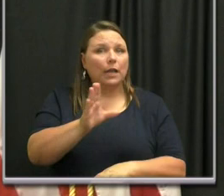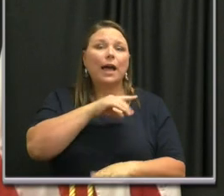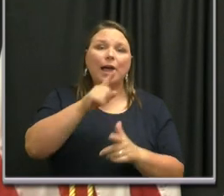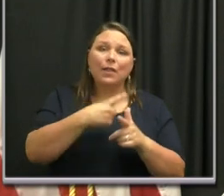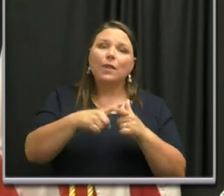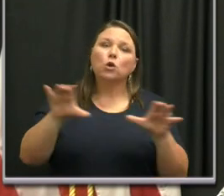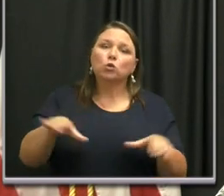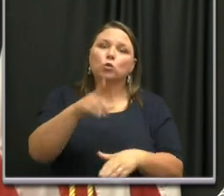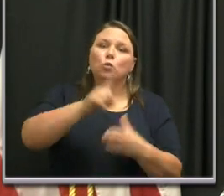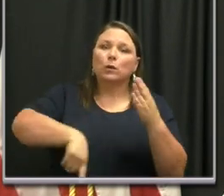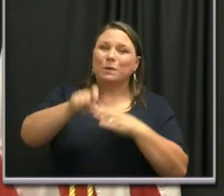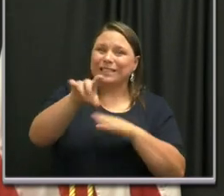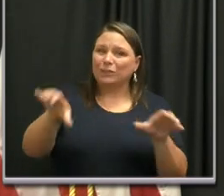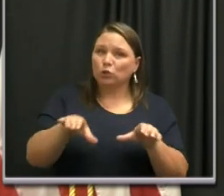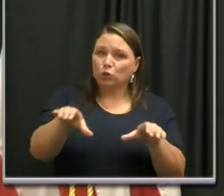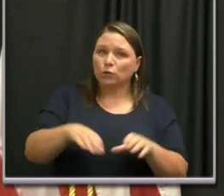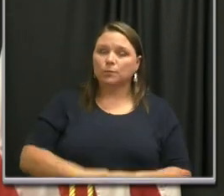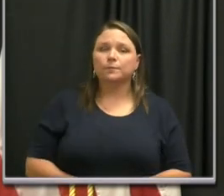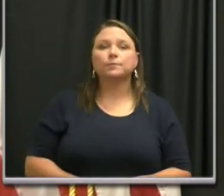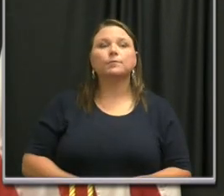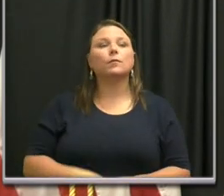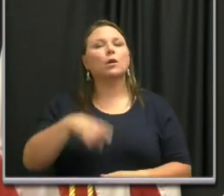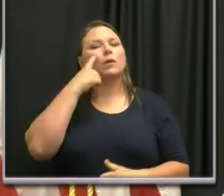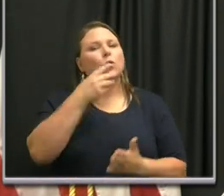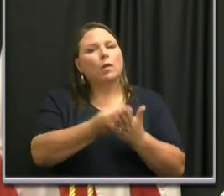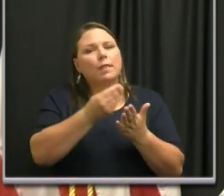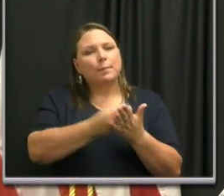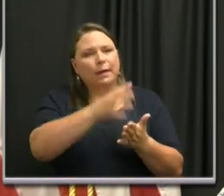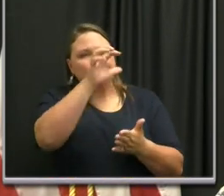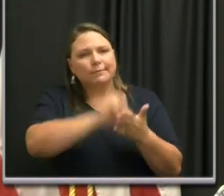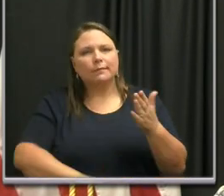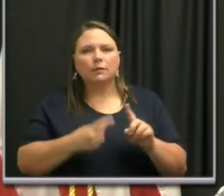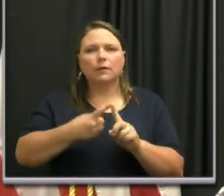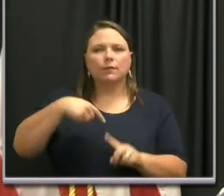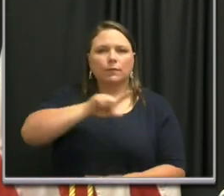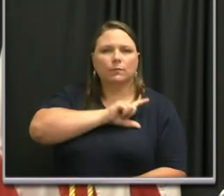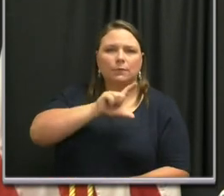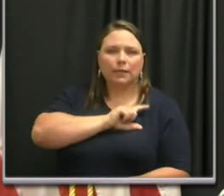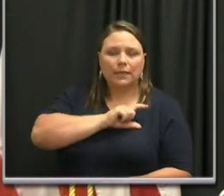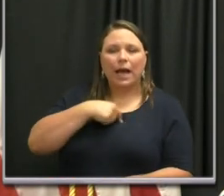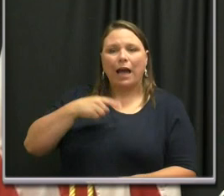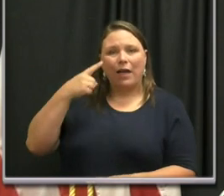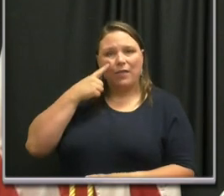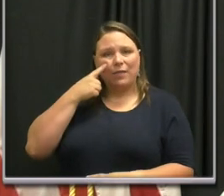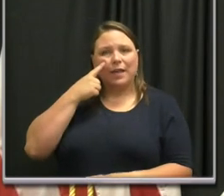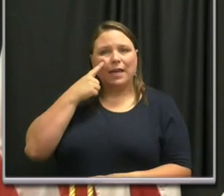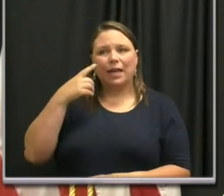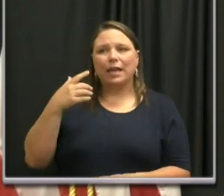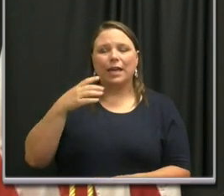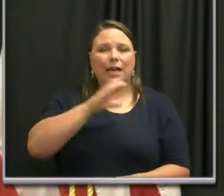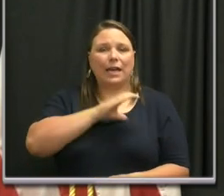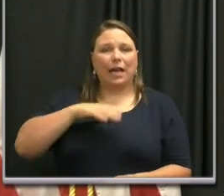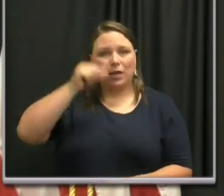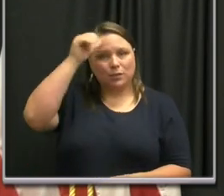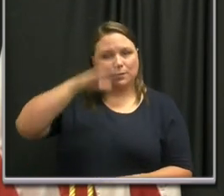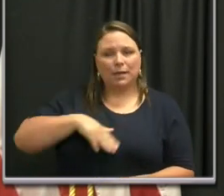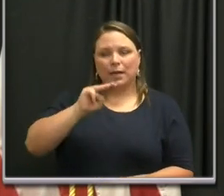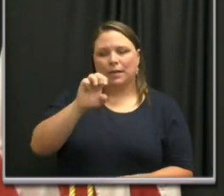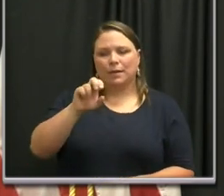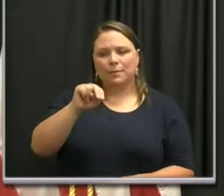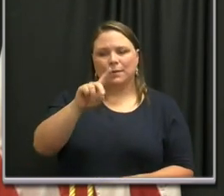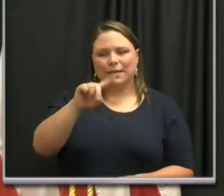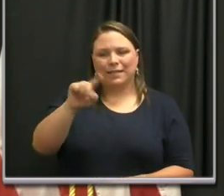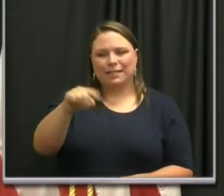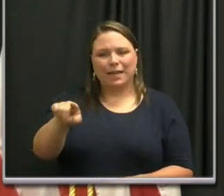accordingly. As to the defunding, you know, I think Councilman Mendez may have said this best. It's not something that you might just